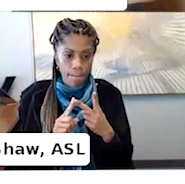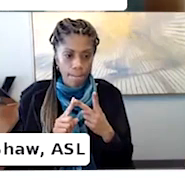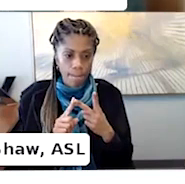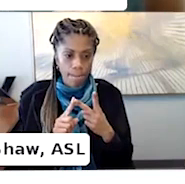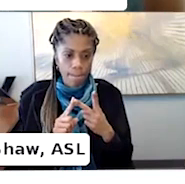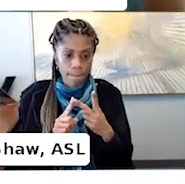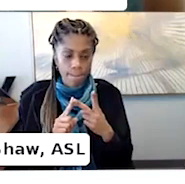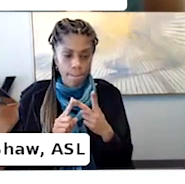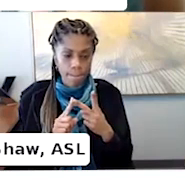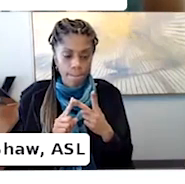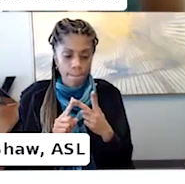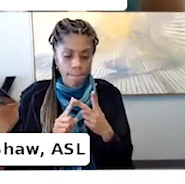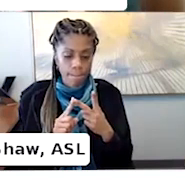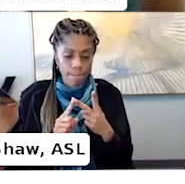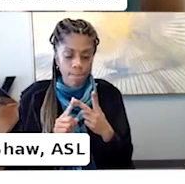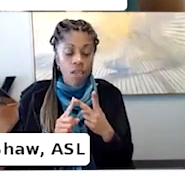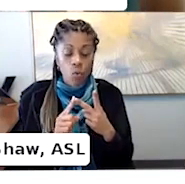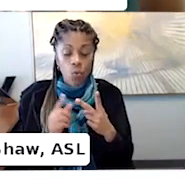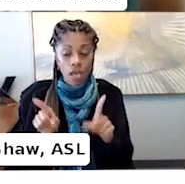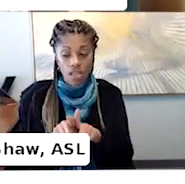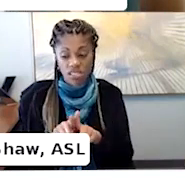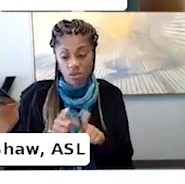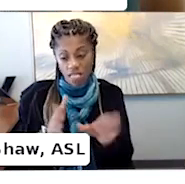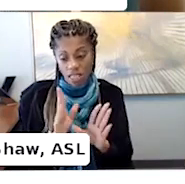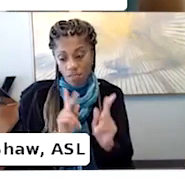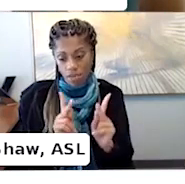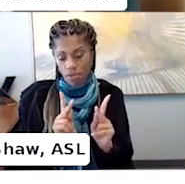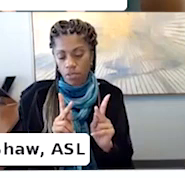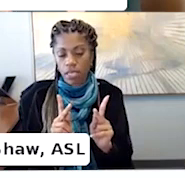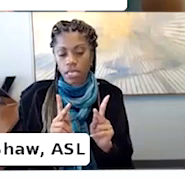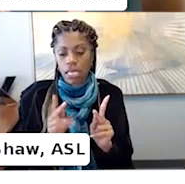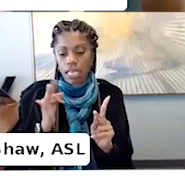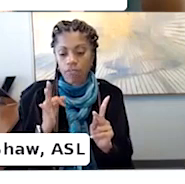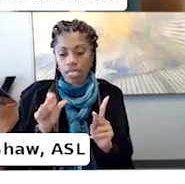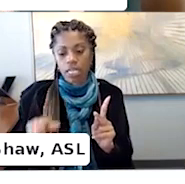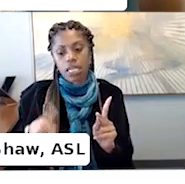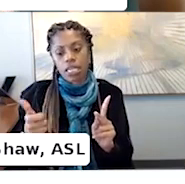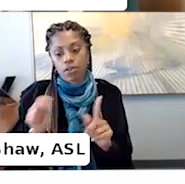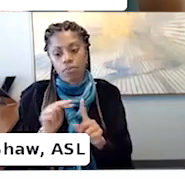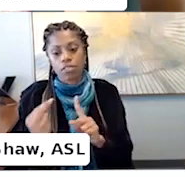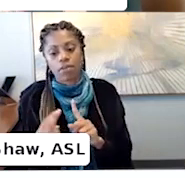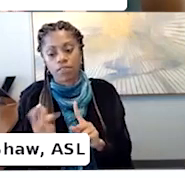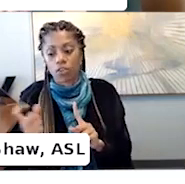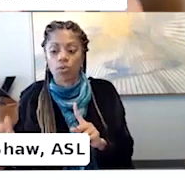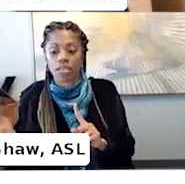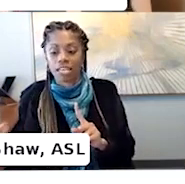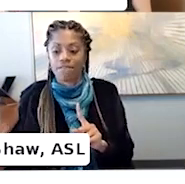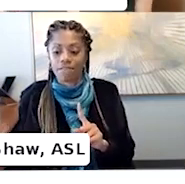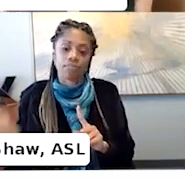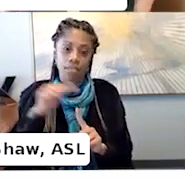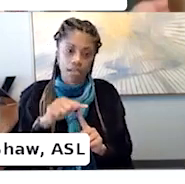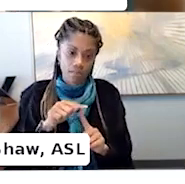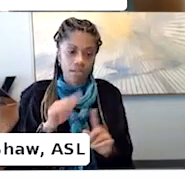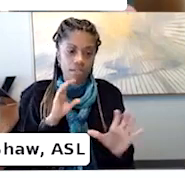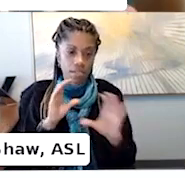like a participant stakeholder. Who's going to be participating in these conversations? Can we get them to the table to articulate that perspective as